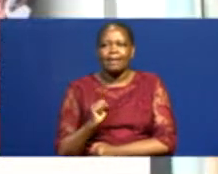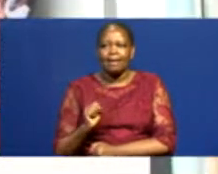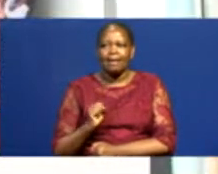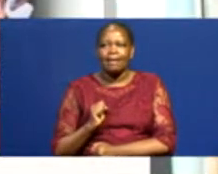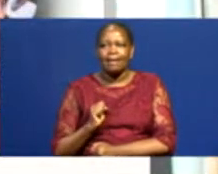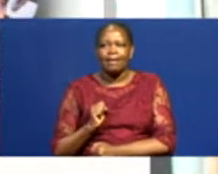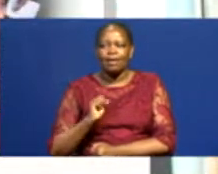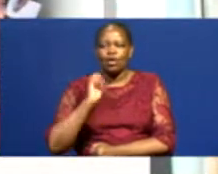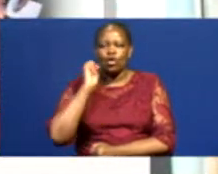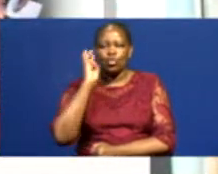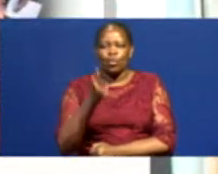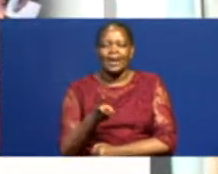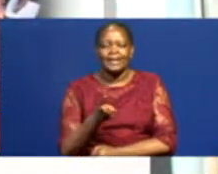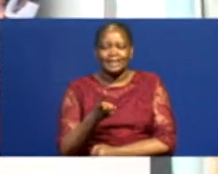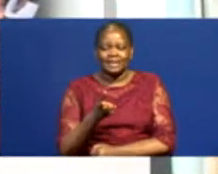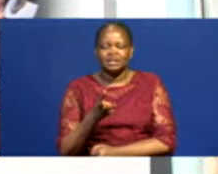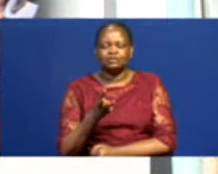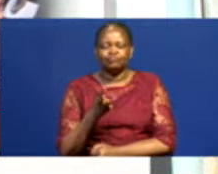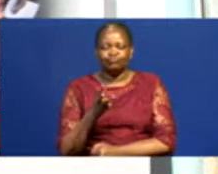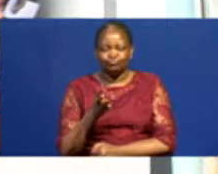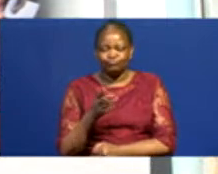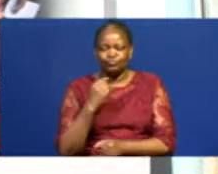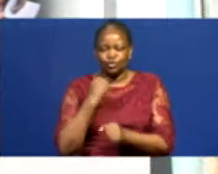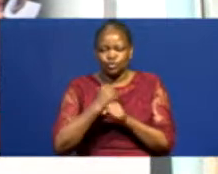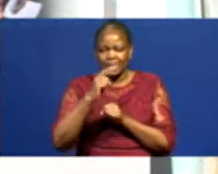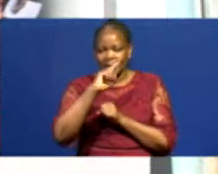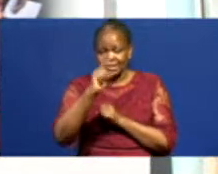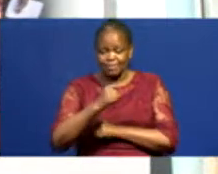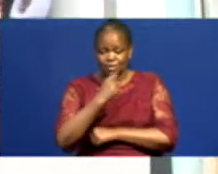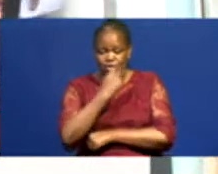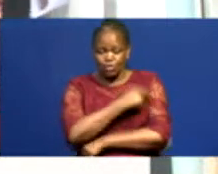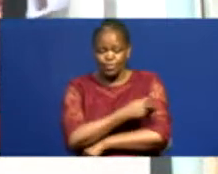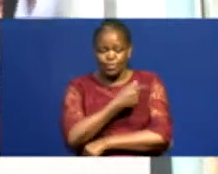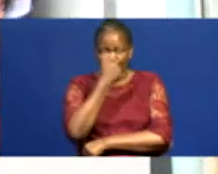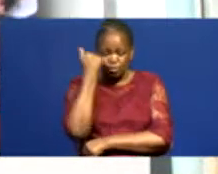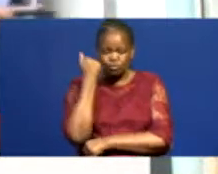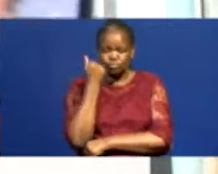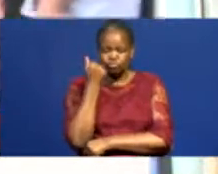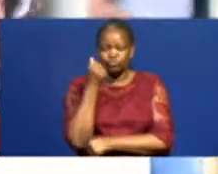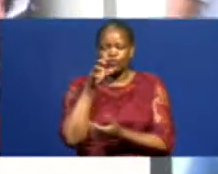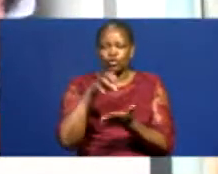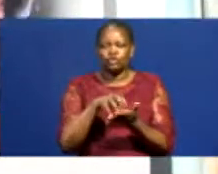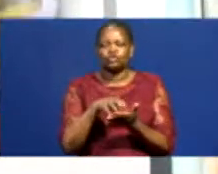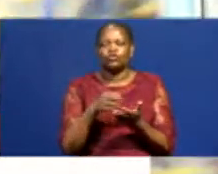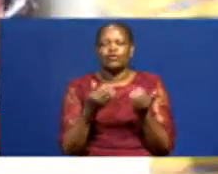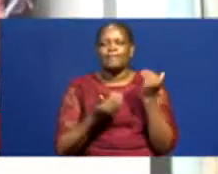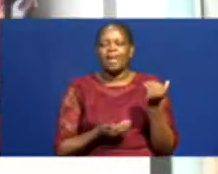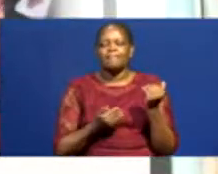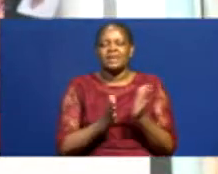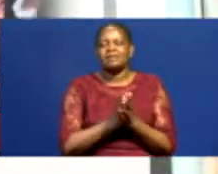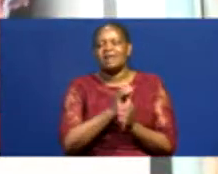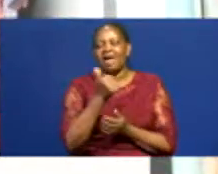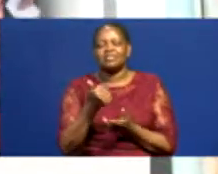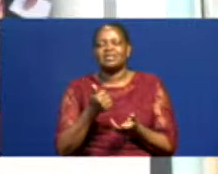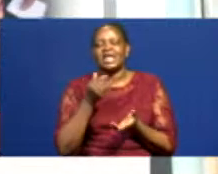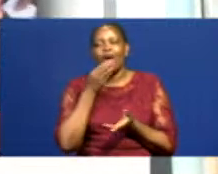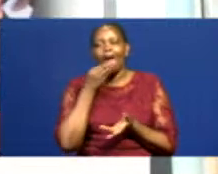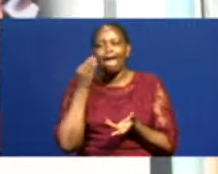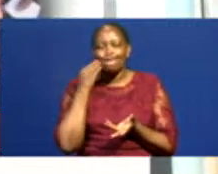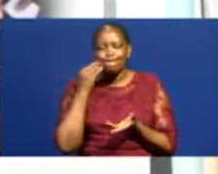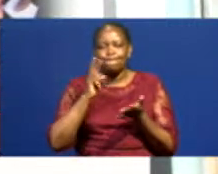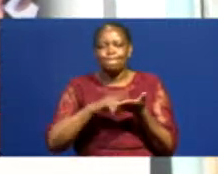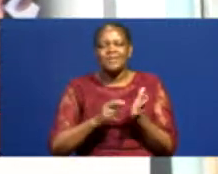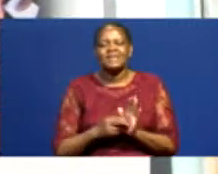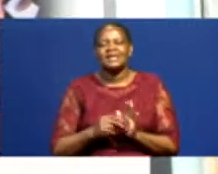will actually sit all the exams in the hospital because of the condition of the child, while the other one has actually been discharged, so the